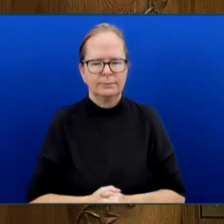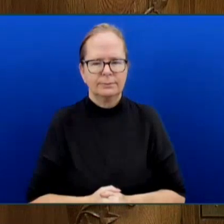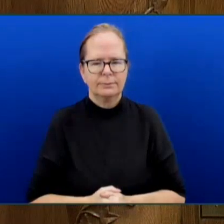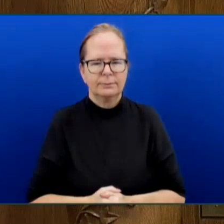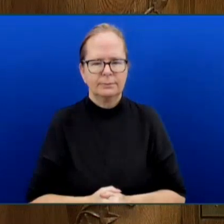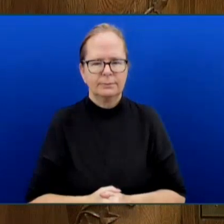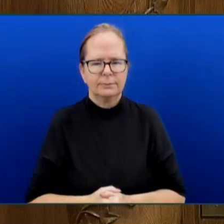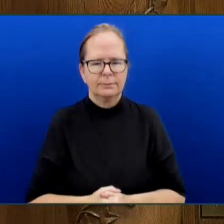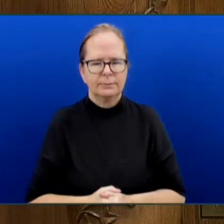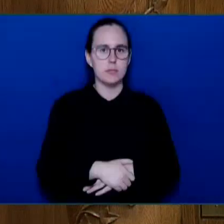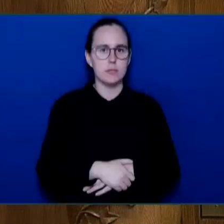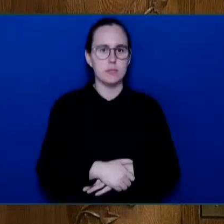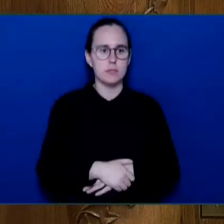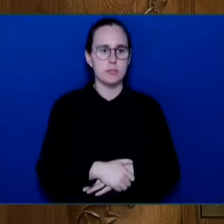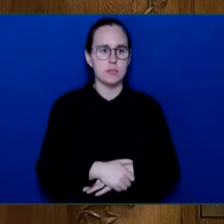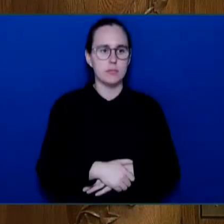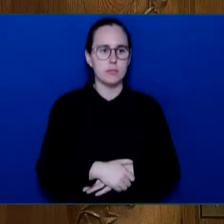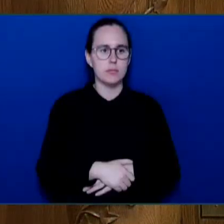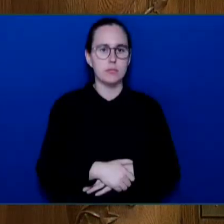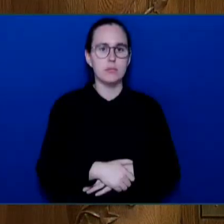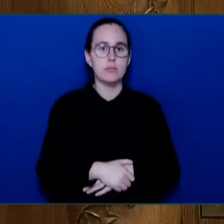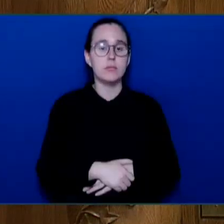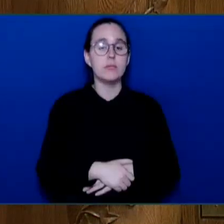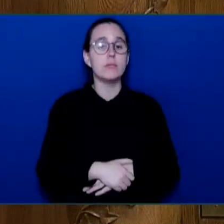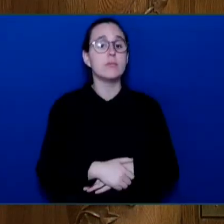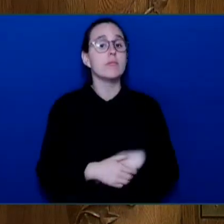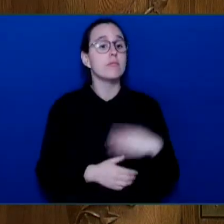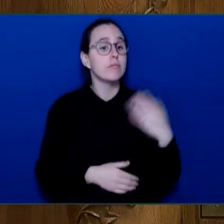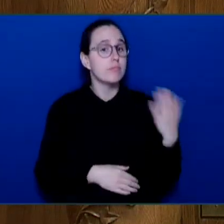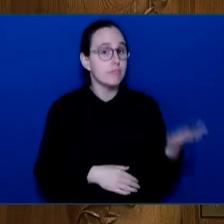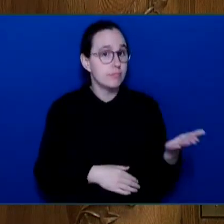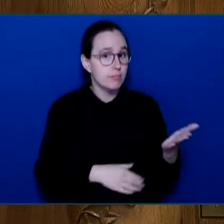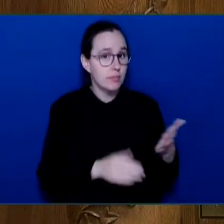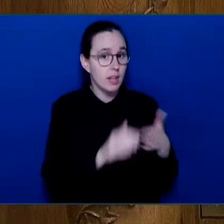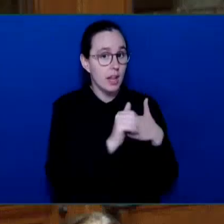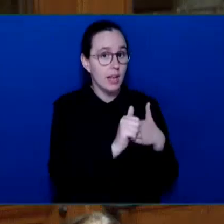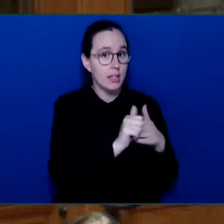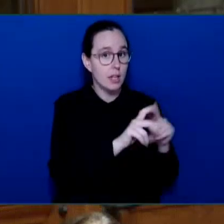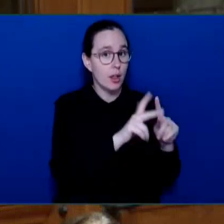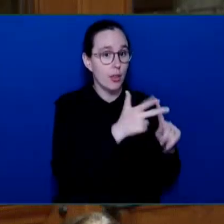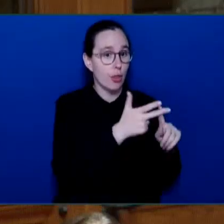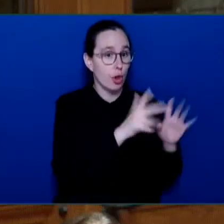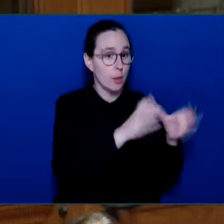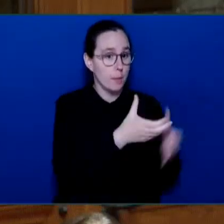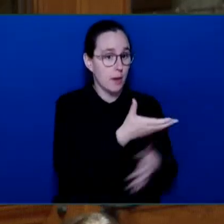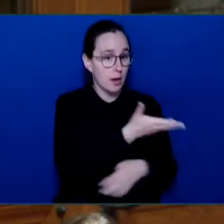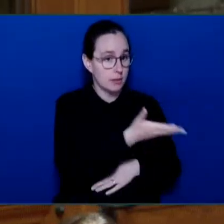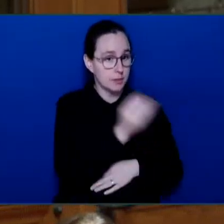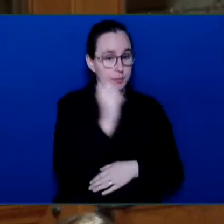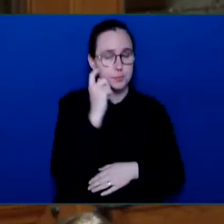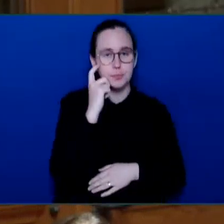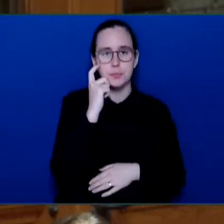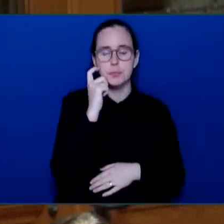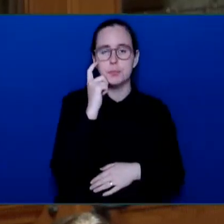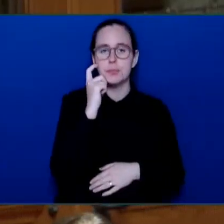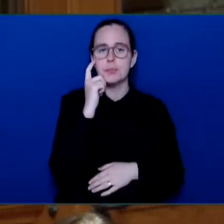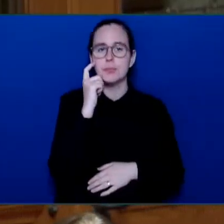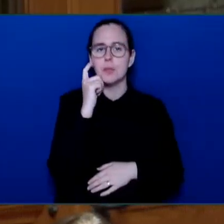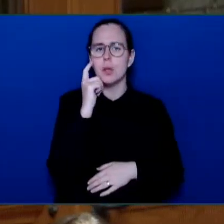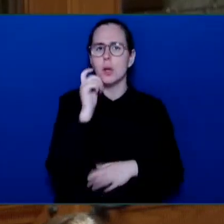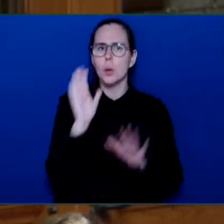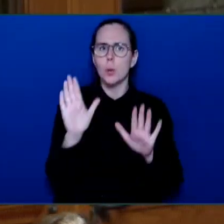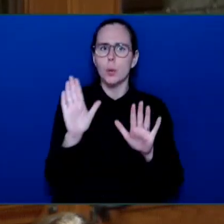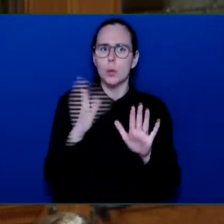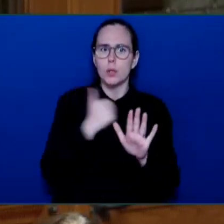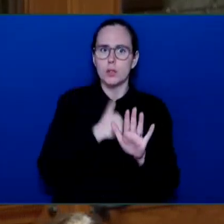Leader of the third party. Thank you, Honourable Speaker. I was so enraptured with the debate there. The cost of living is soaring